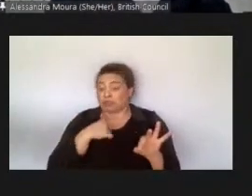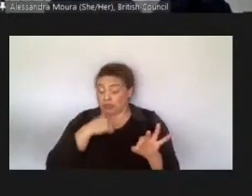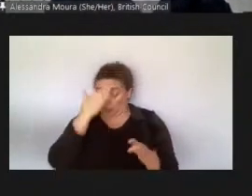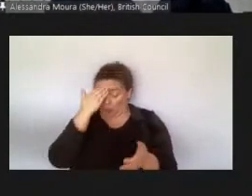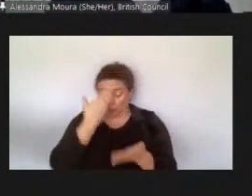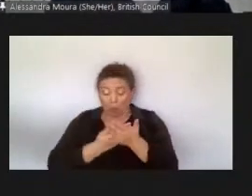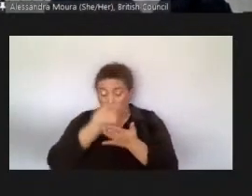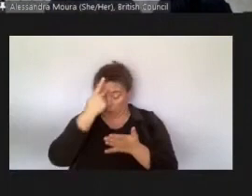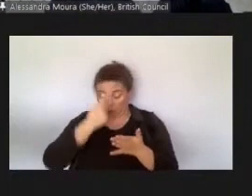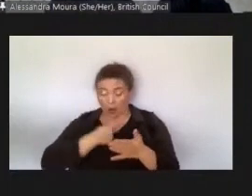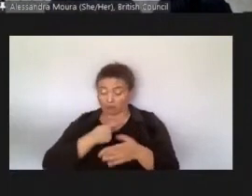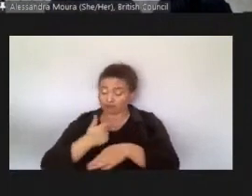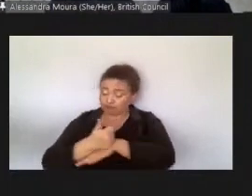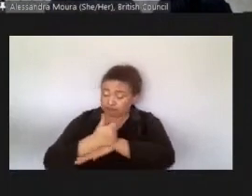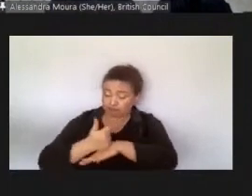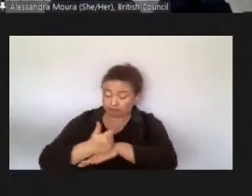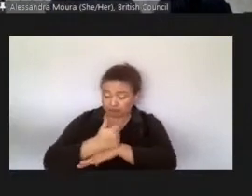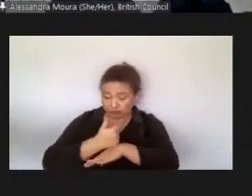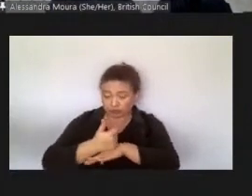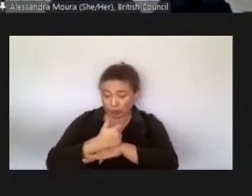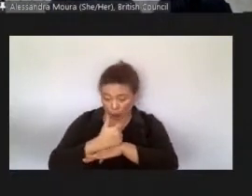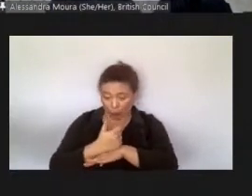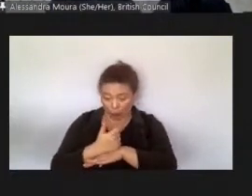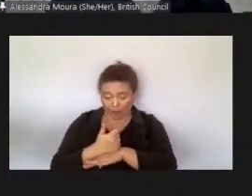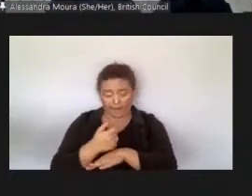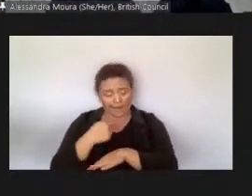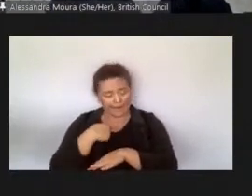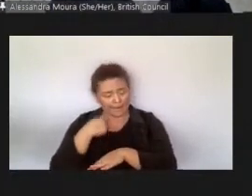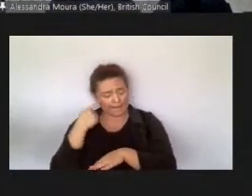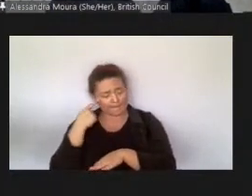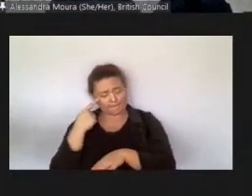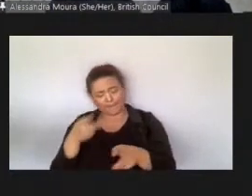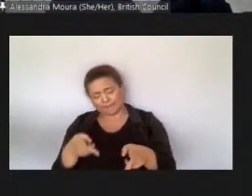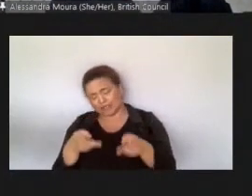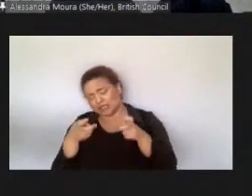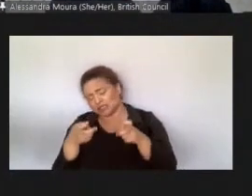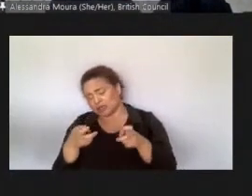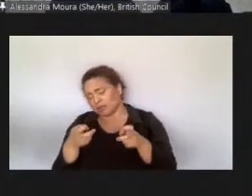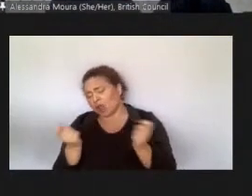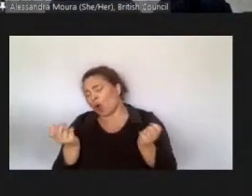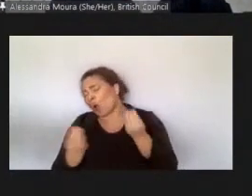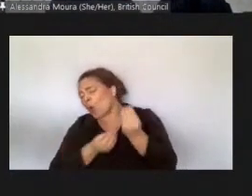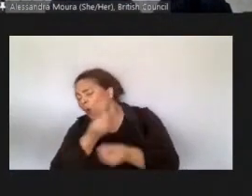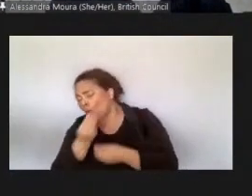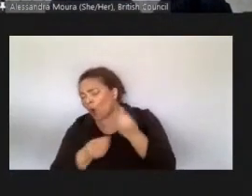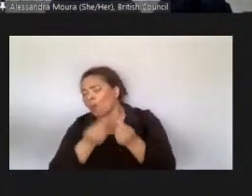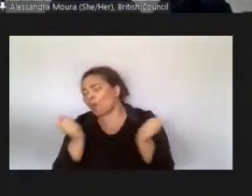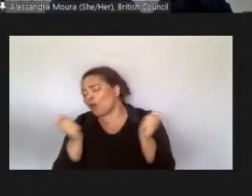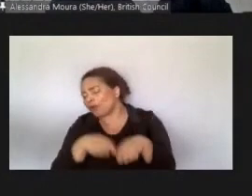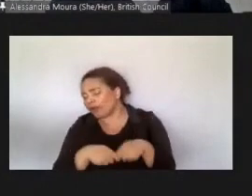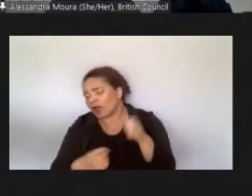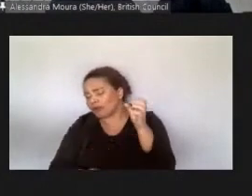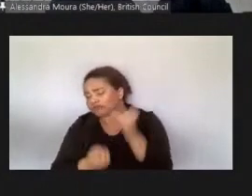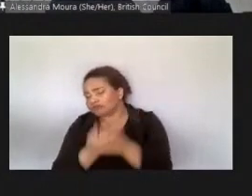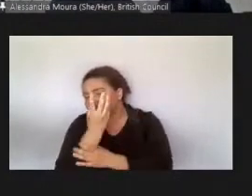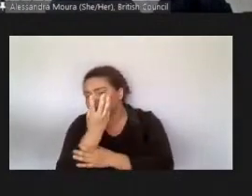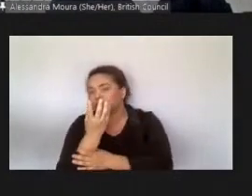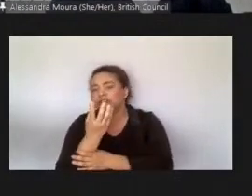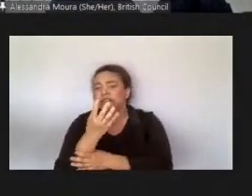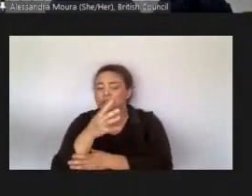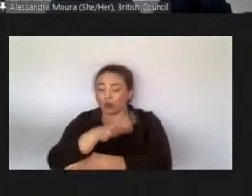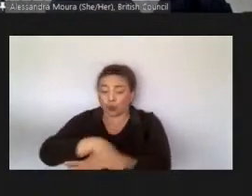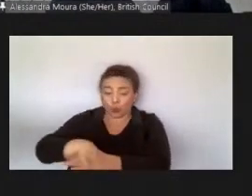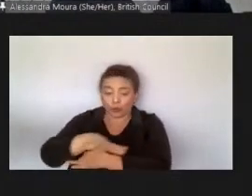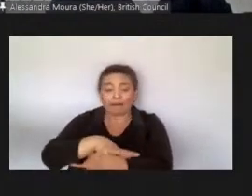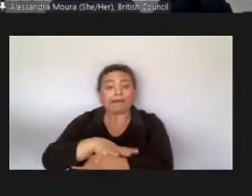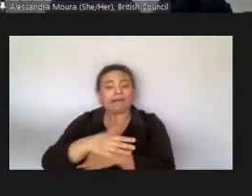learning environment. So the question for you, Alessandra, is what new understanding